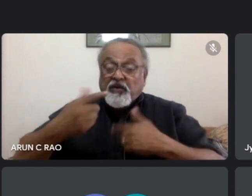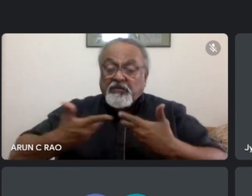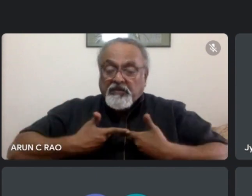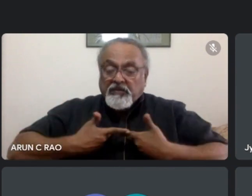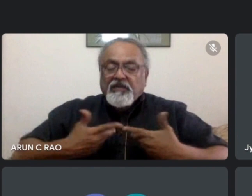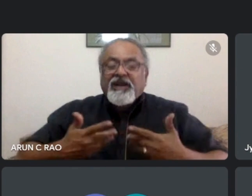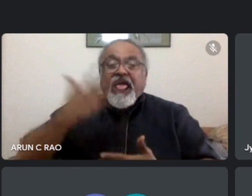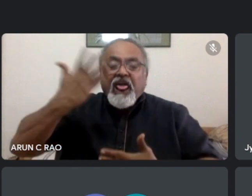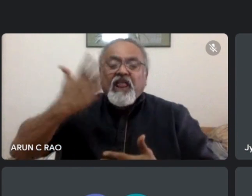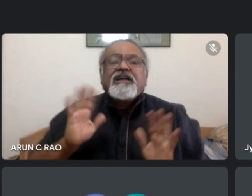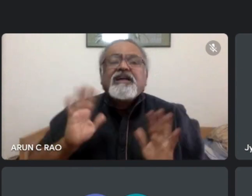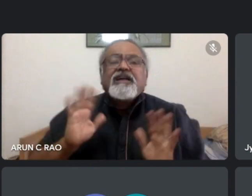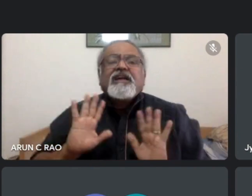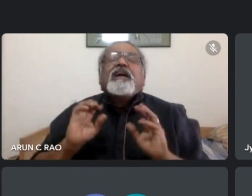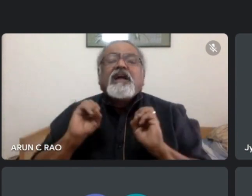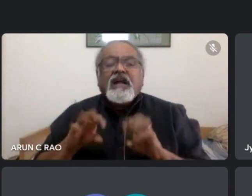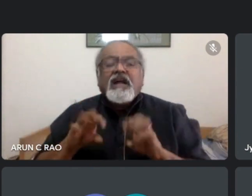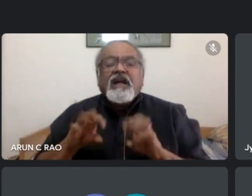but